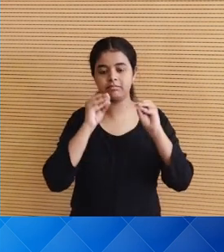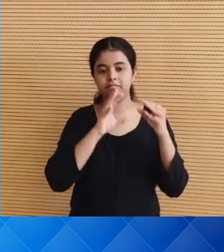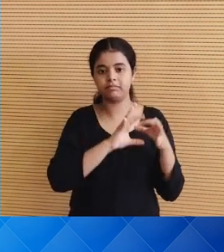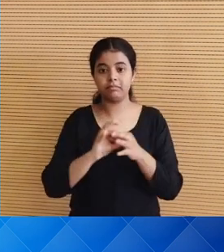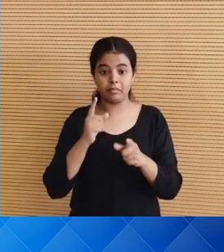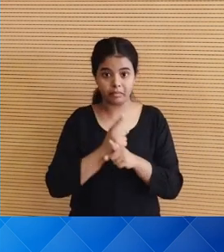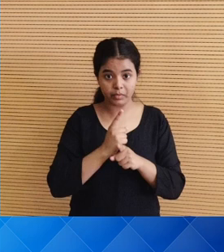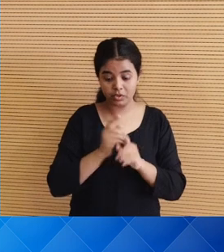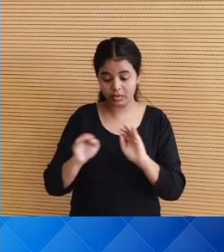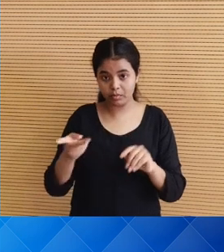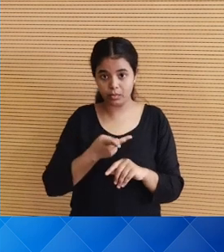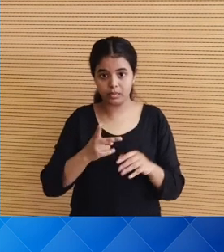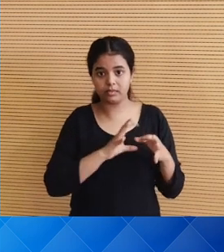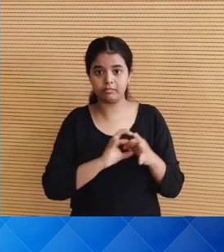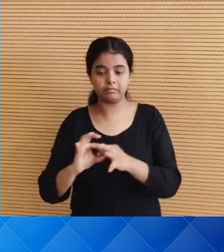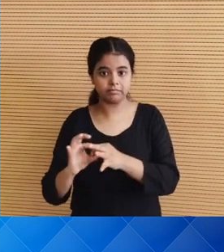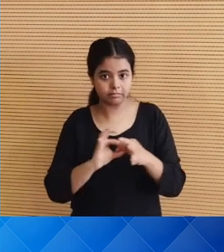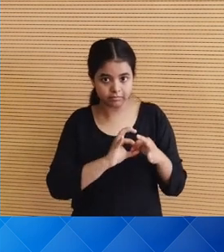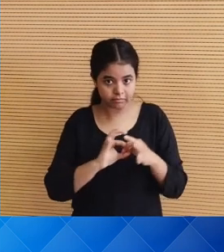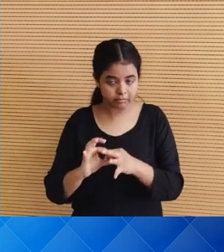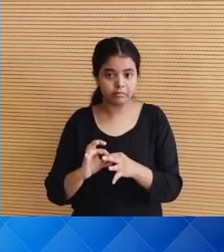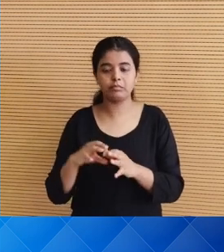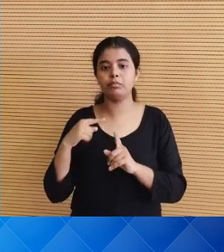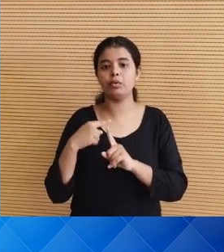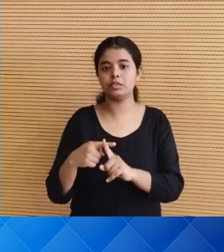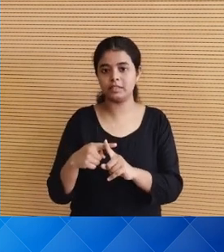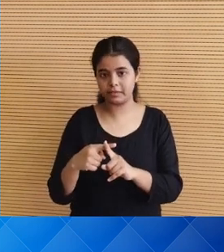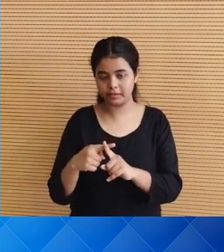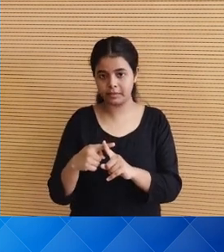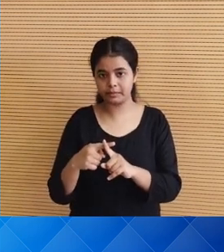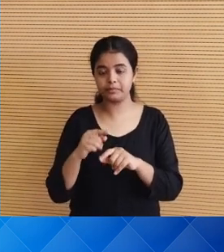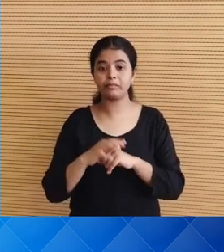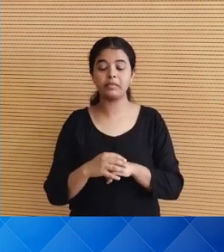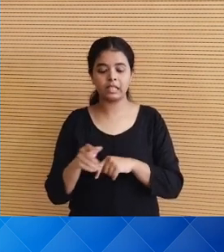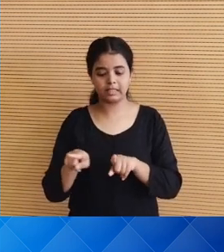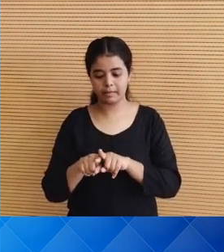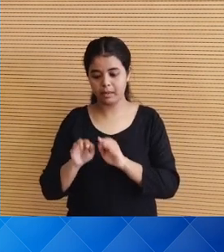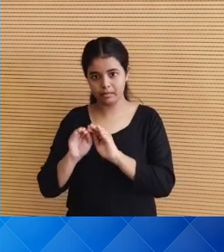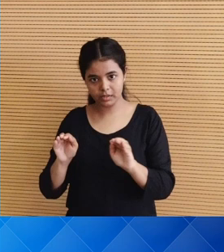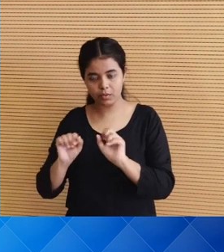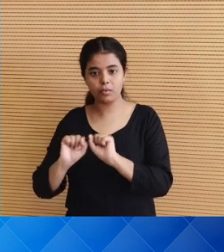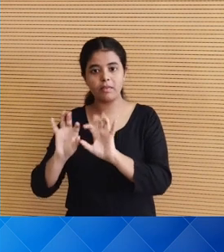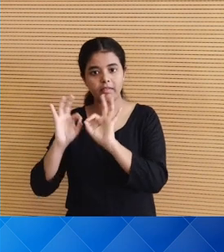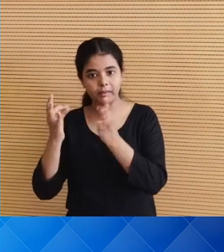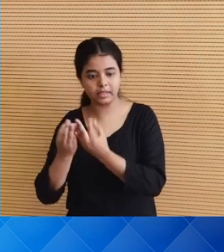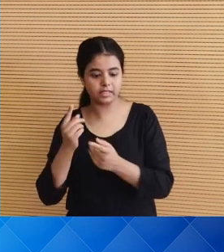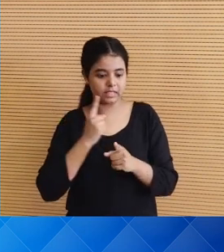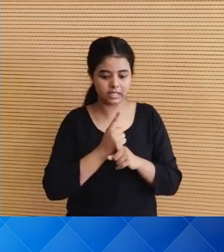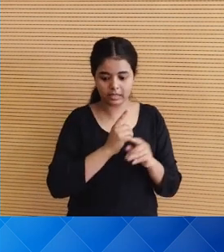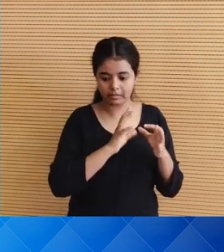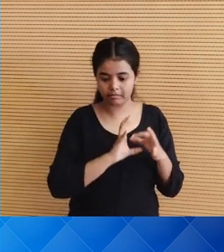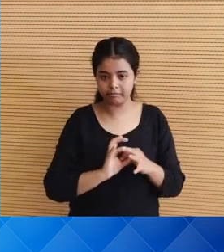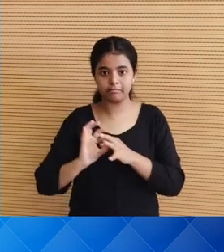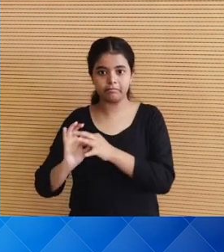is an ample opportunity to build the positive relationship among teachers, family, and communities, and they are contributing, they